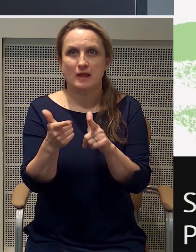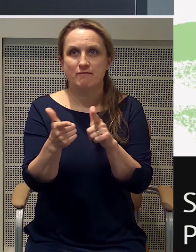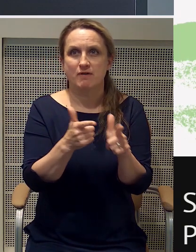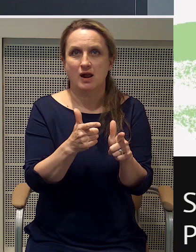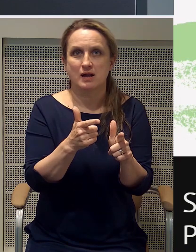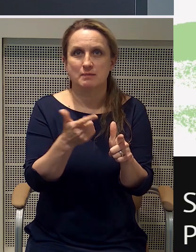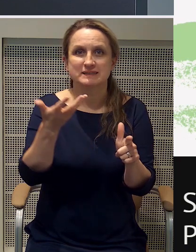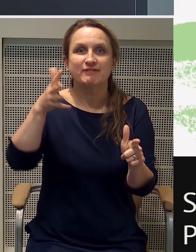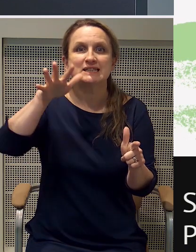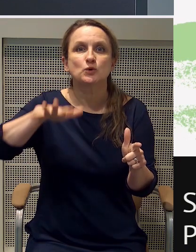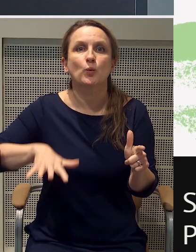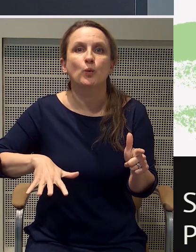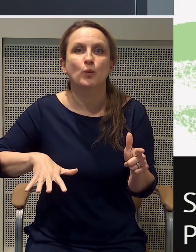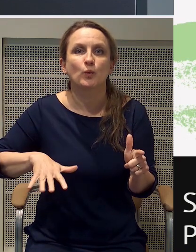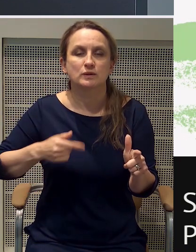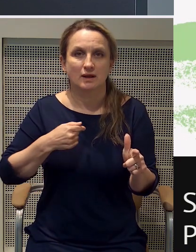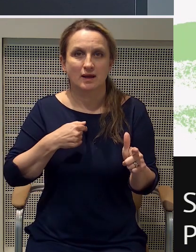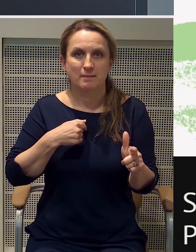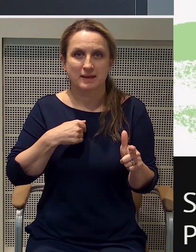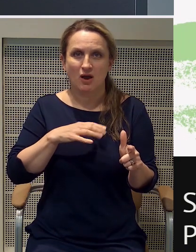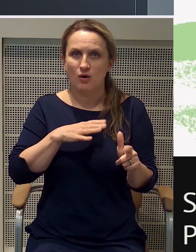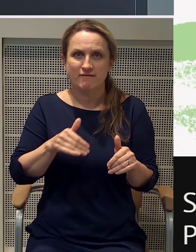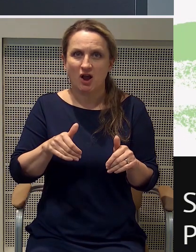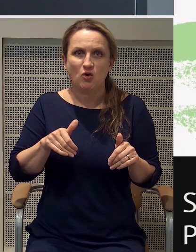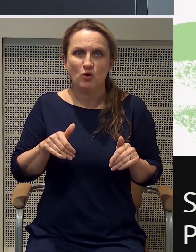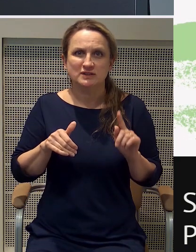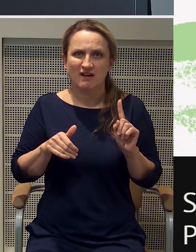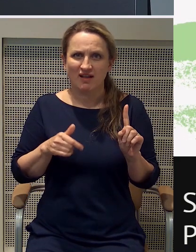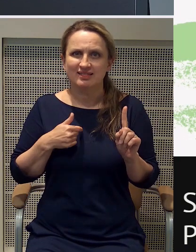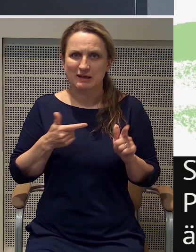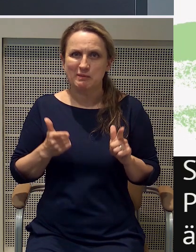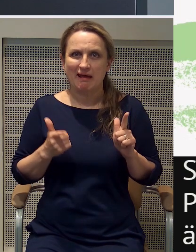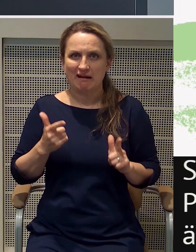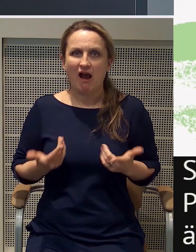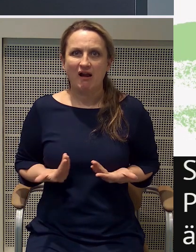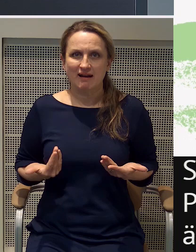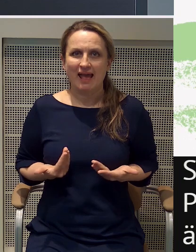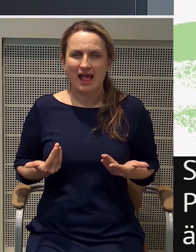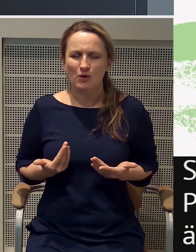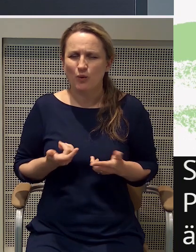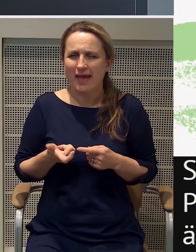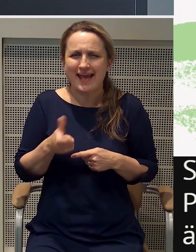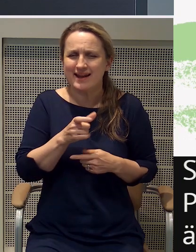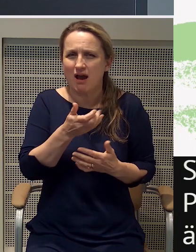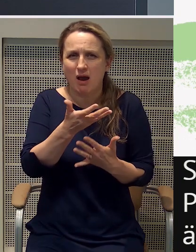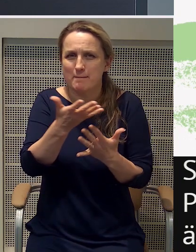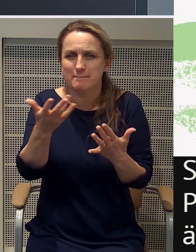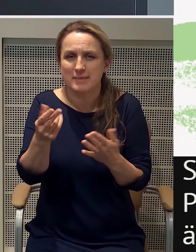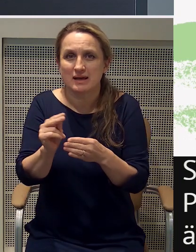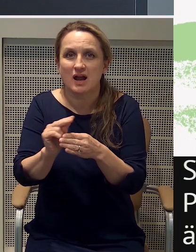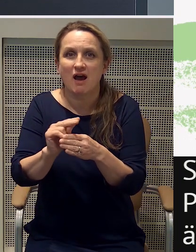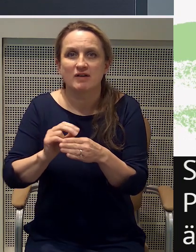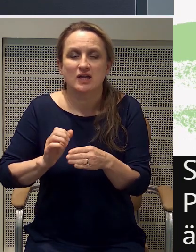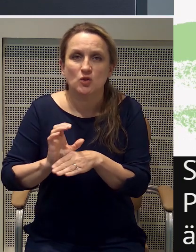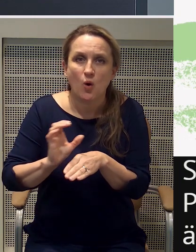same date, but the application wasn't ready until 5 months